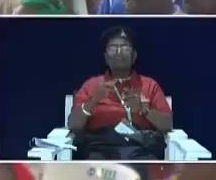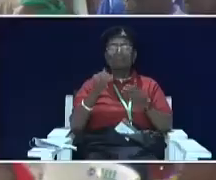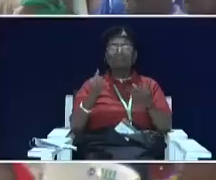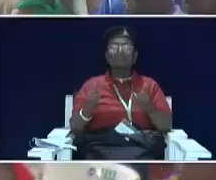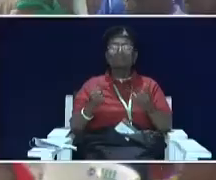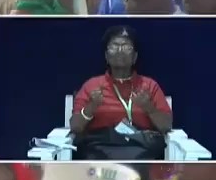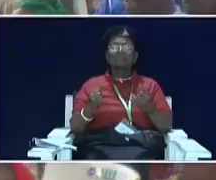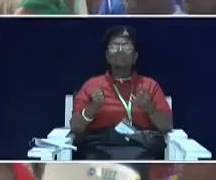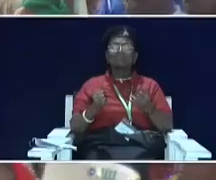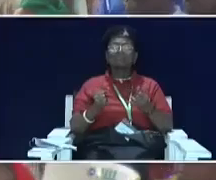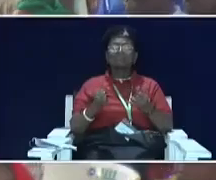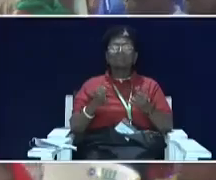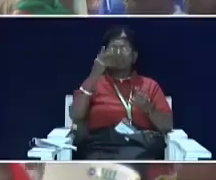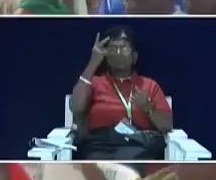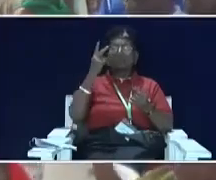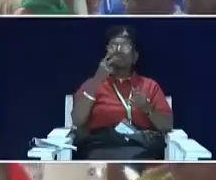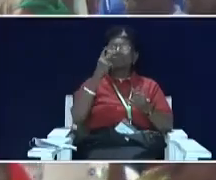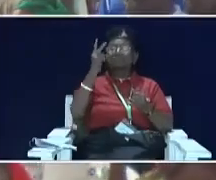Ah,